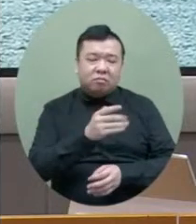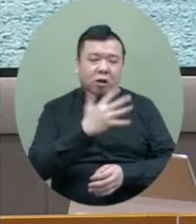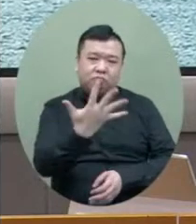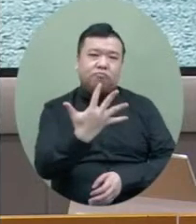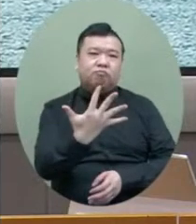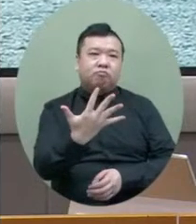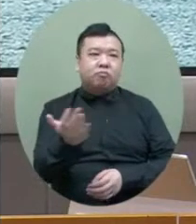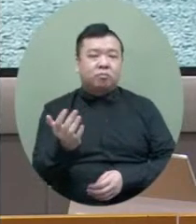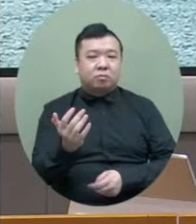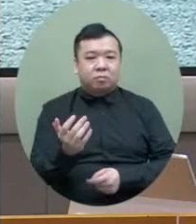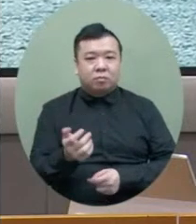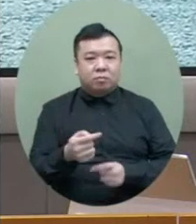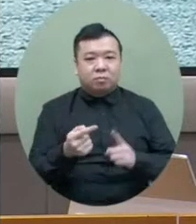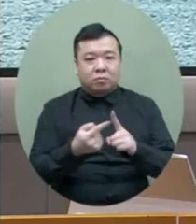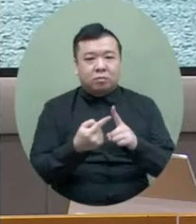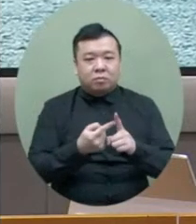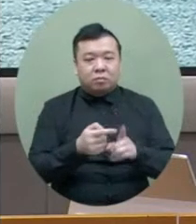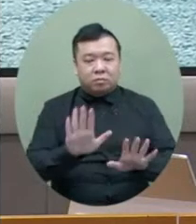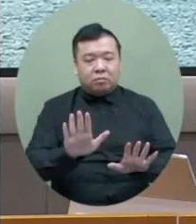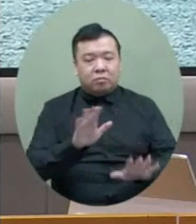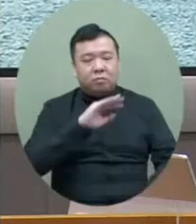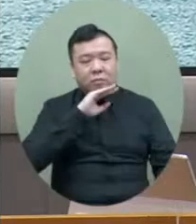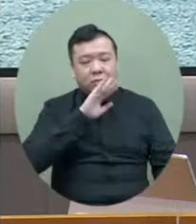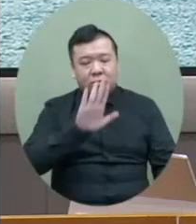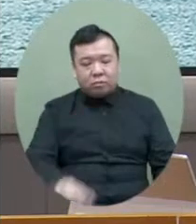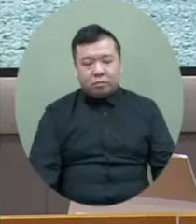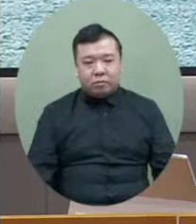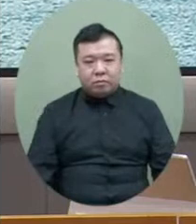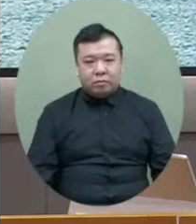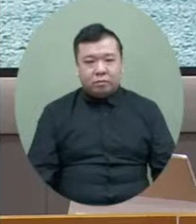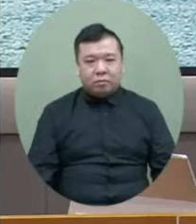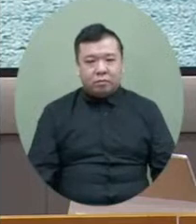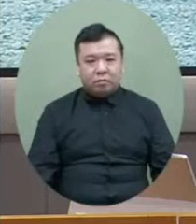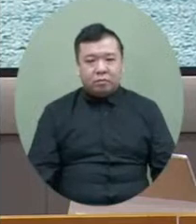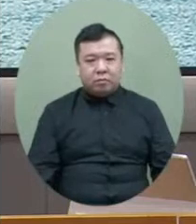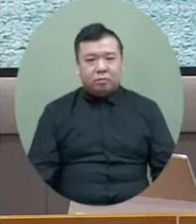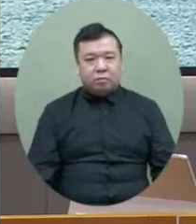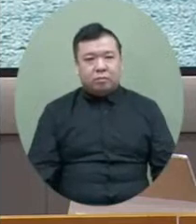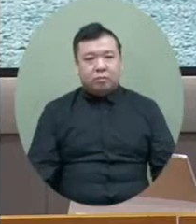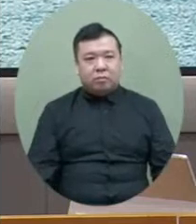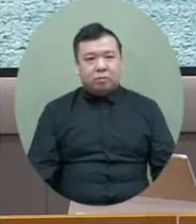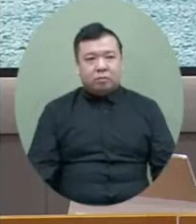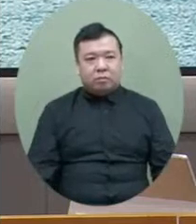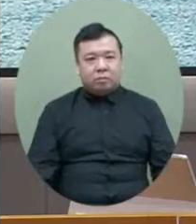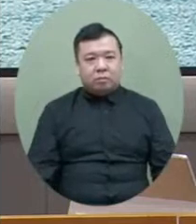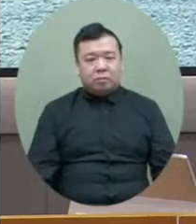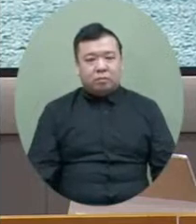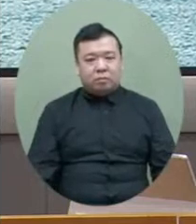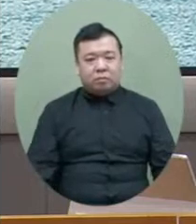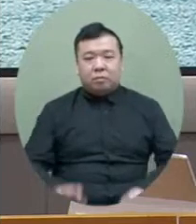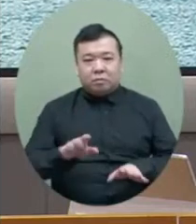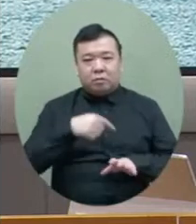We have sent 5 persons